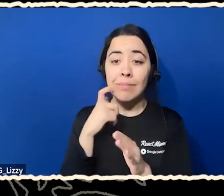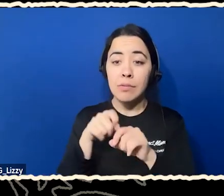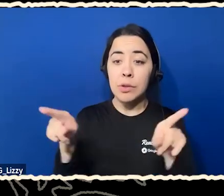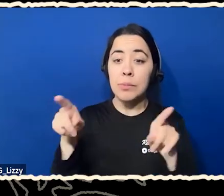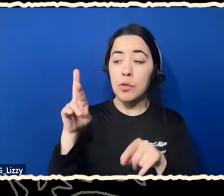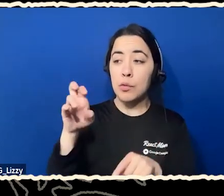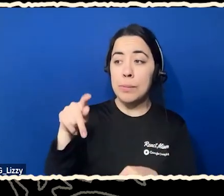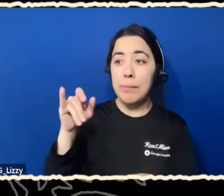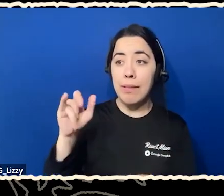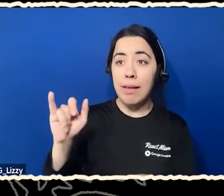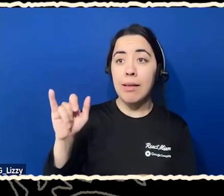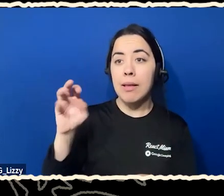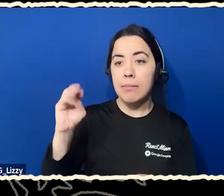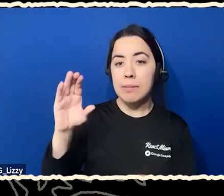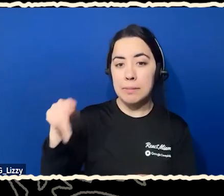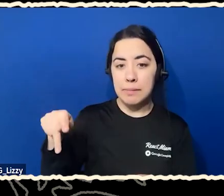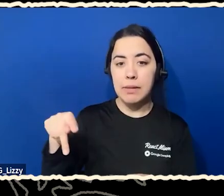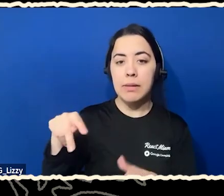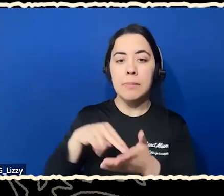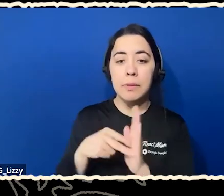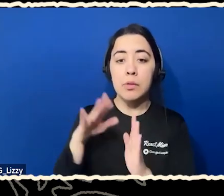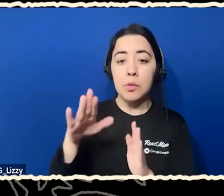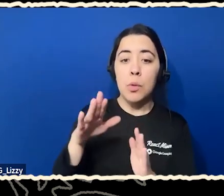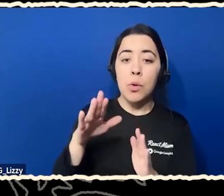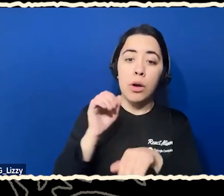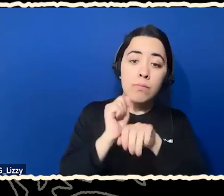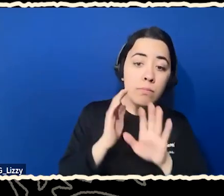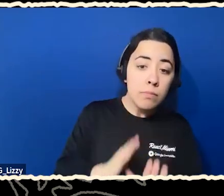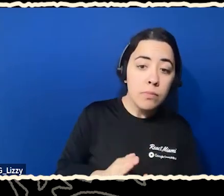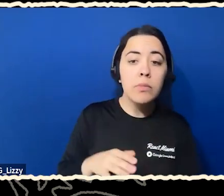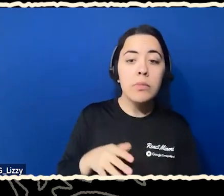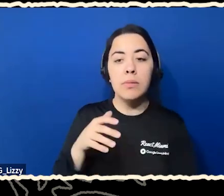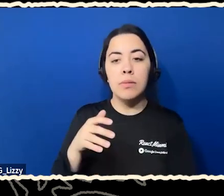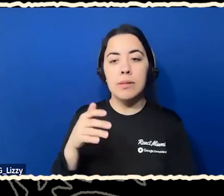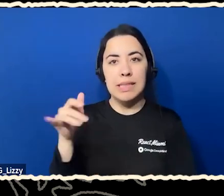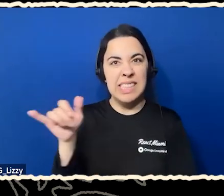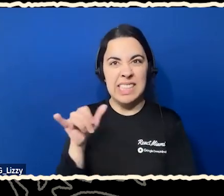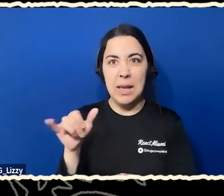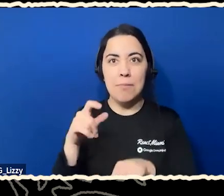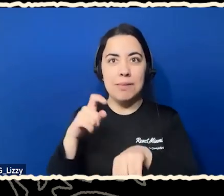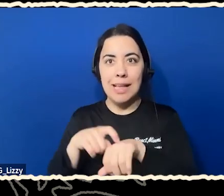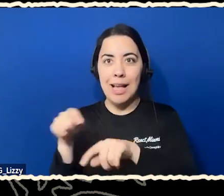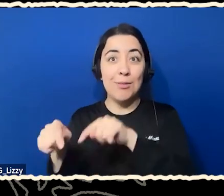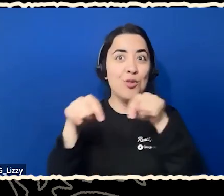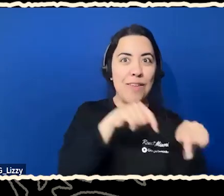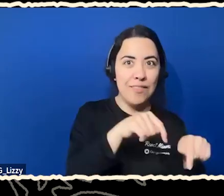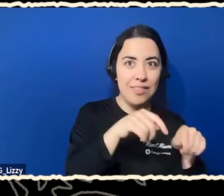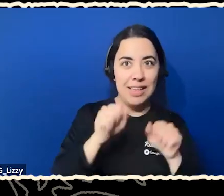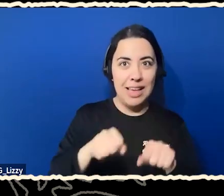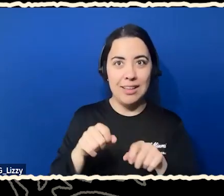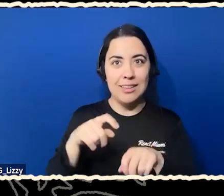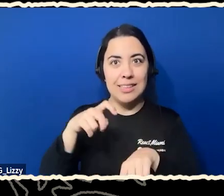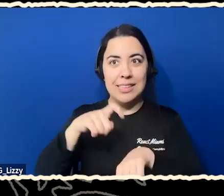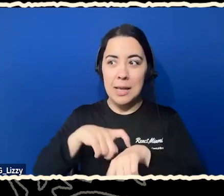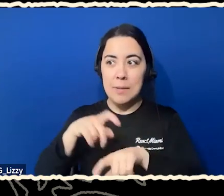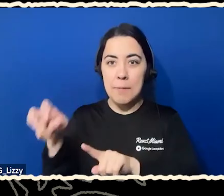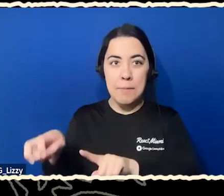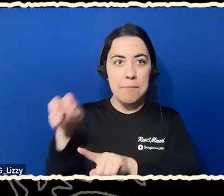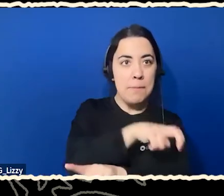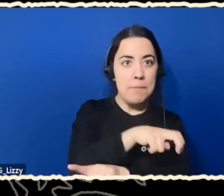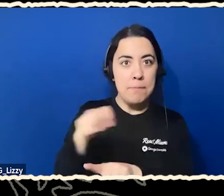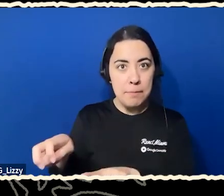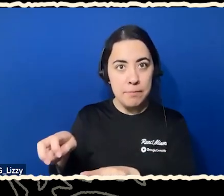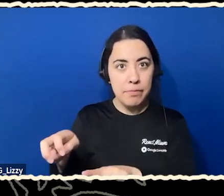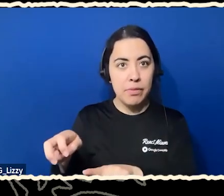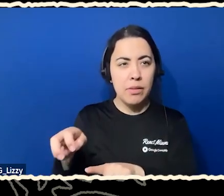built a bunch of new time travel powered MCP tools that tell your agent how many times did React render, how